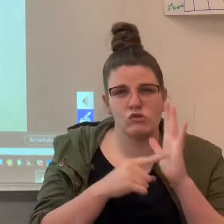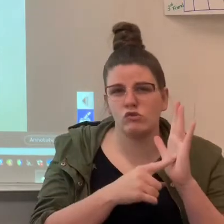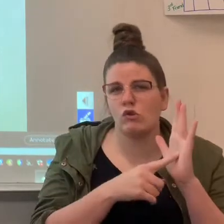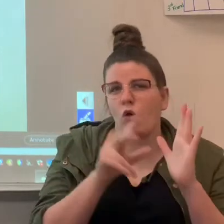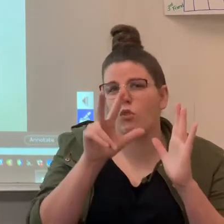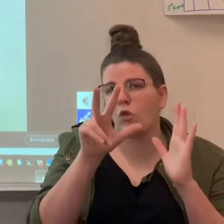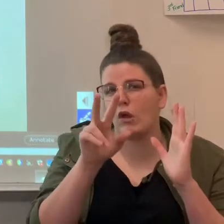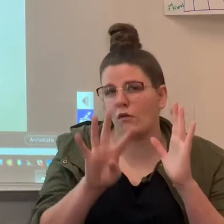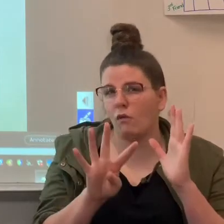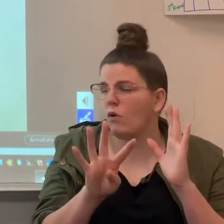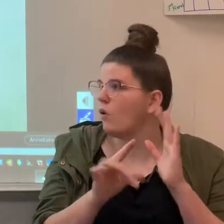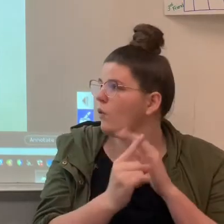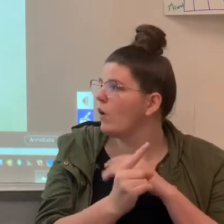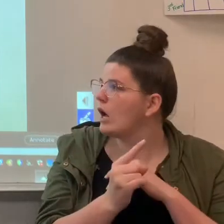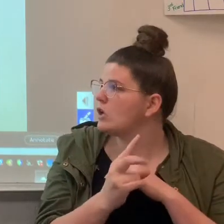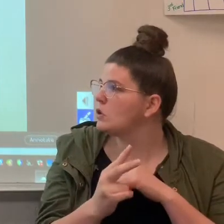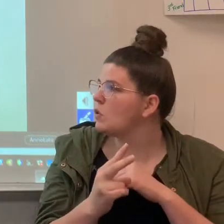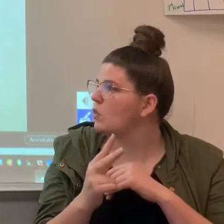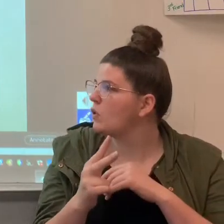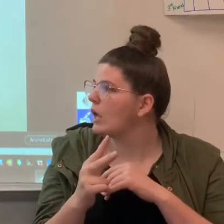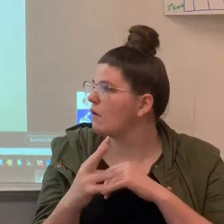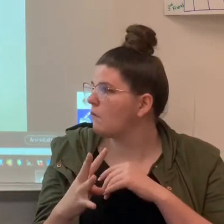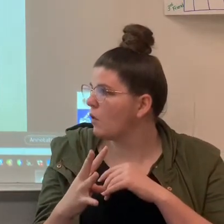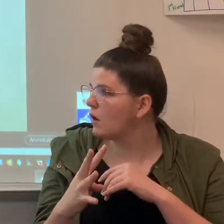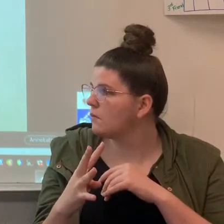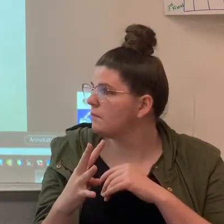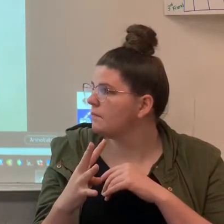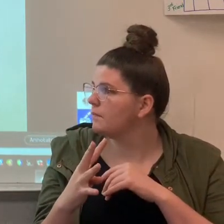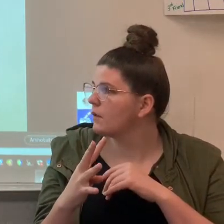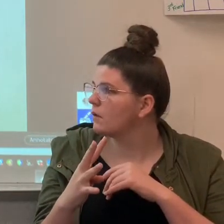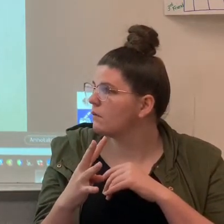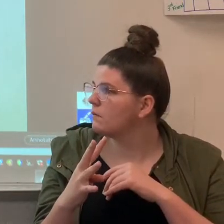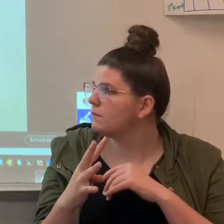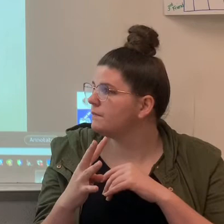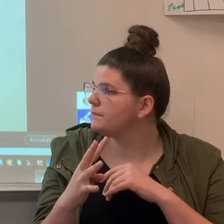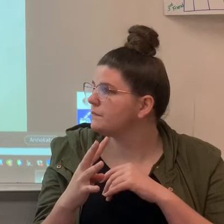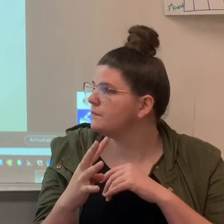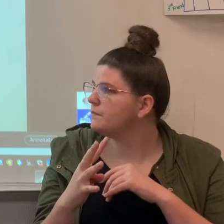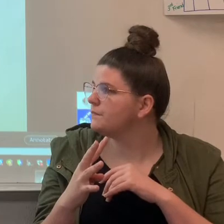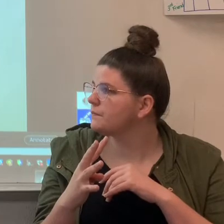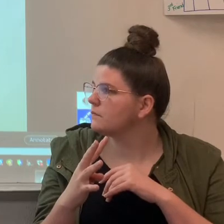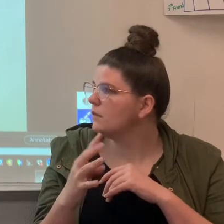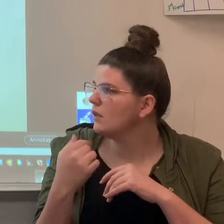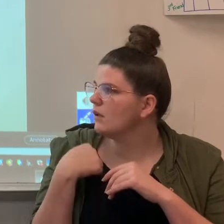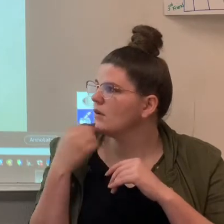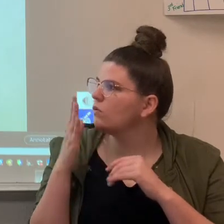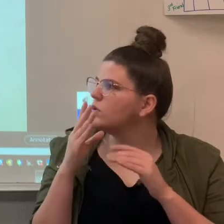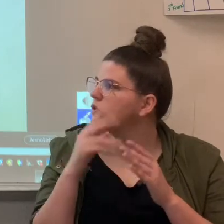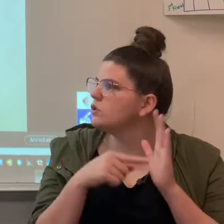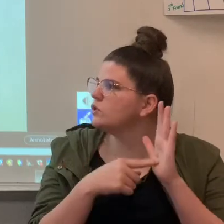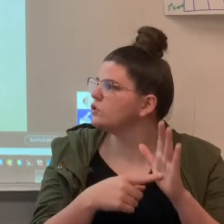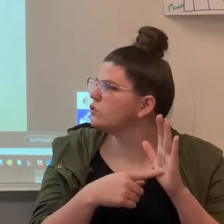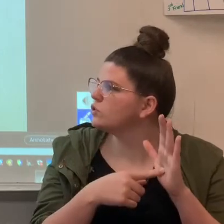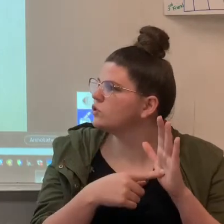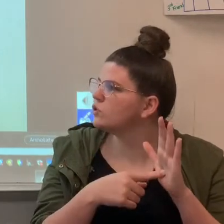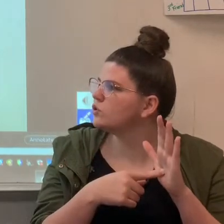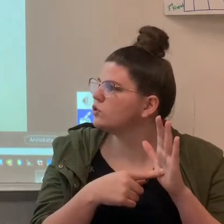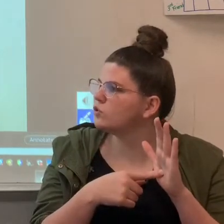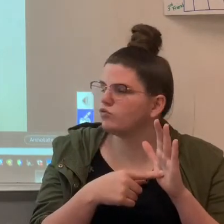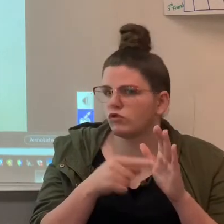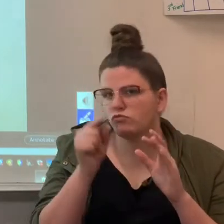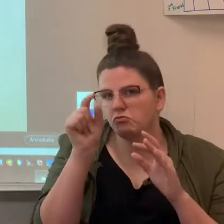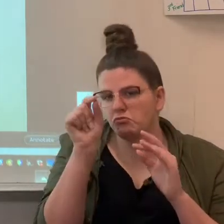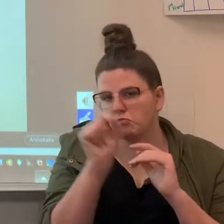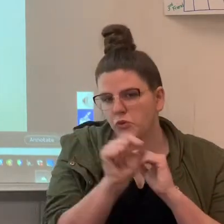be, we have 1, 2, 3, 4, and I'm going to show you by doing our little diagonal lines over